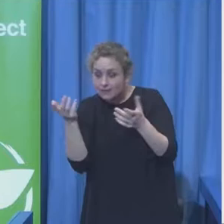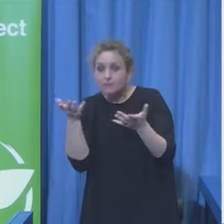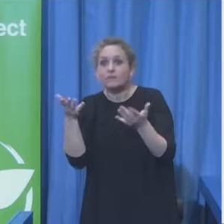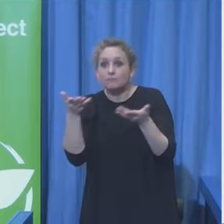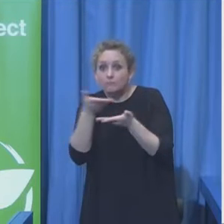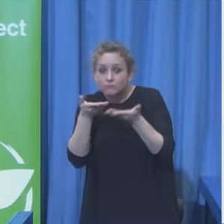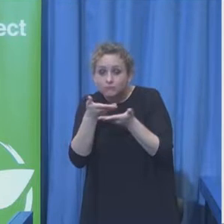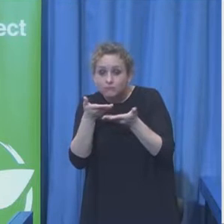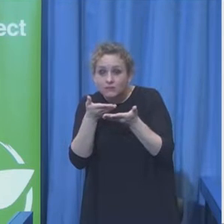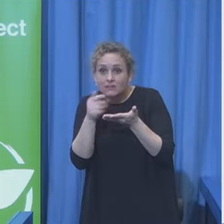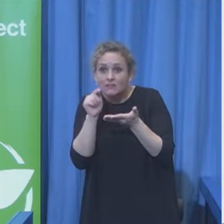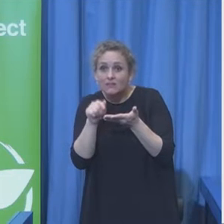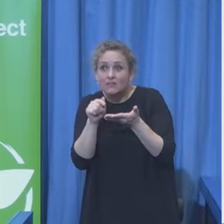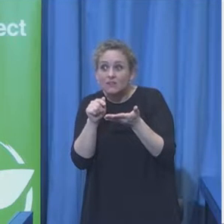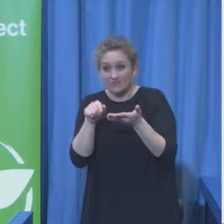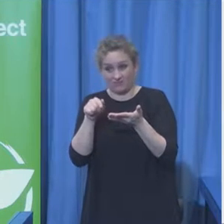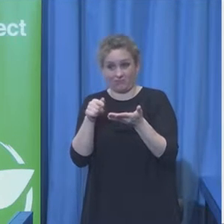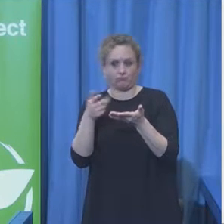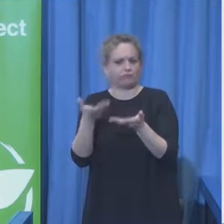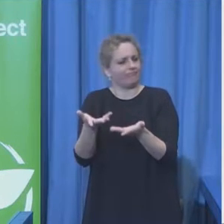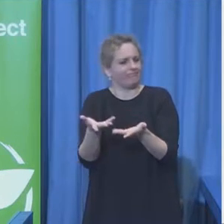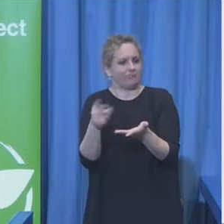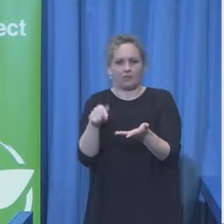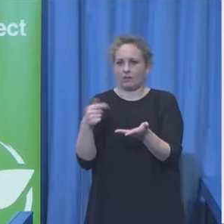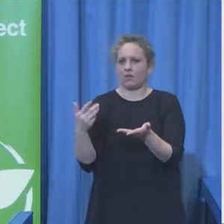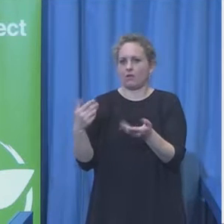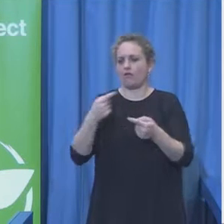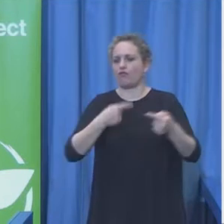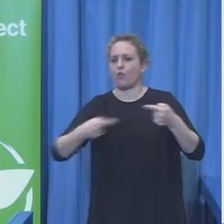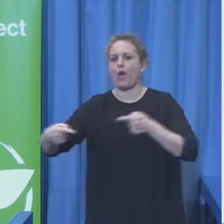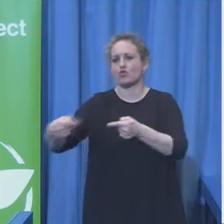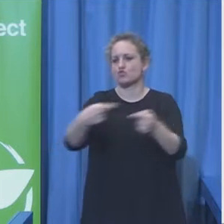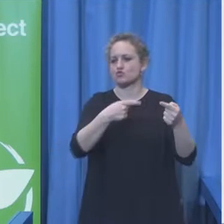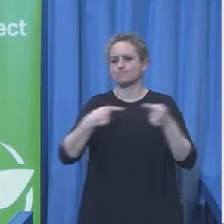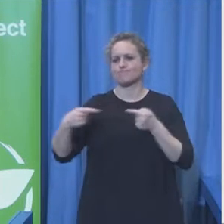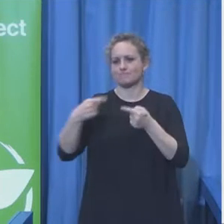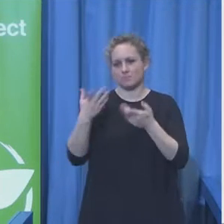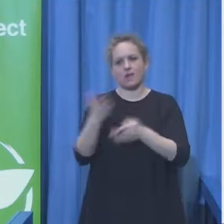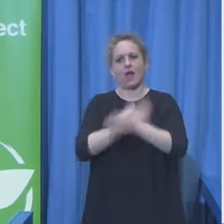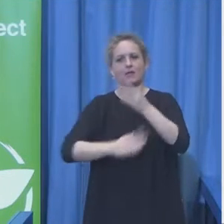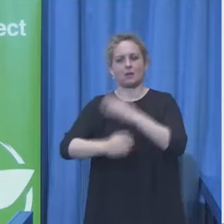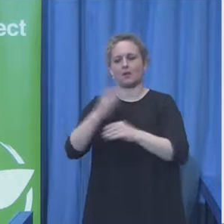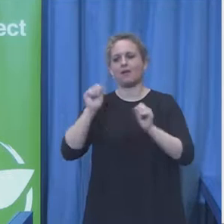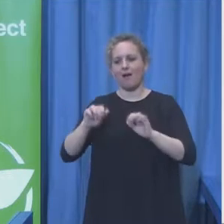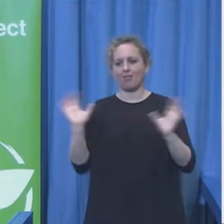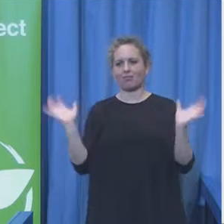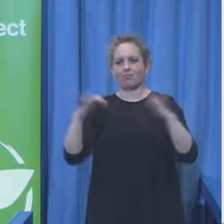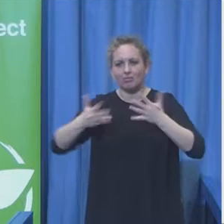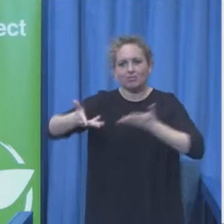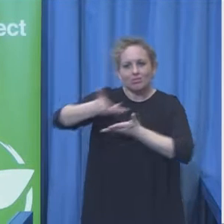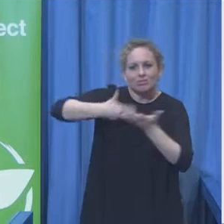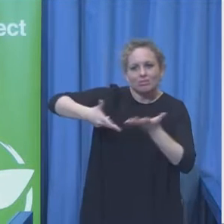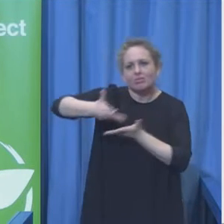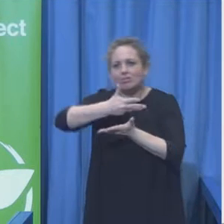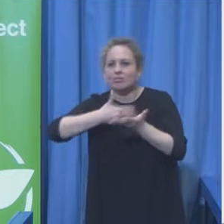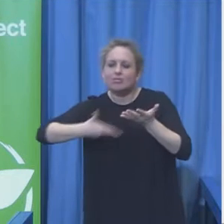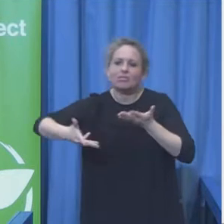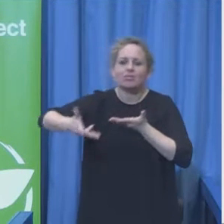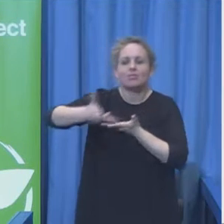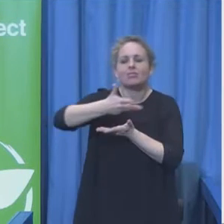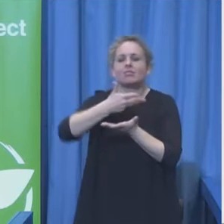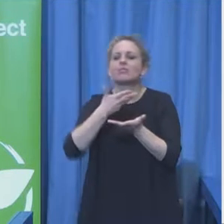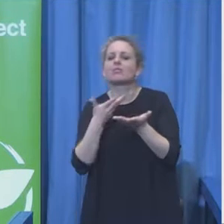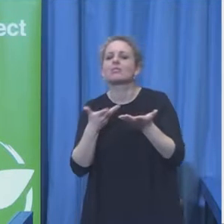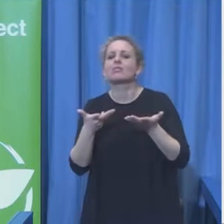on disability and development, a DSPD DESA forum in conjunction with these conferences. I would